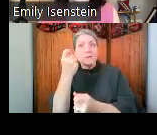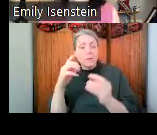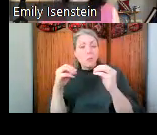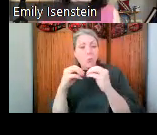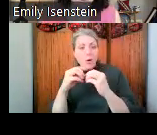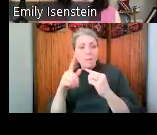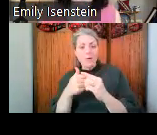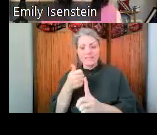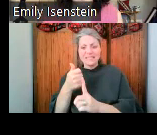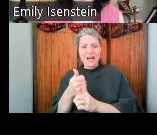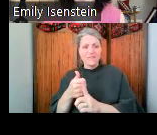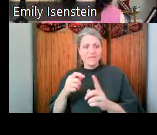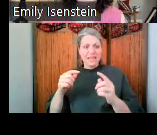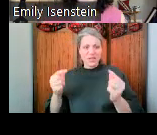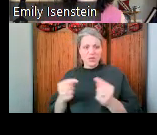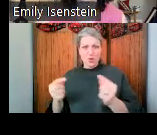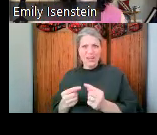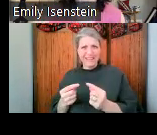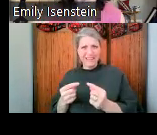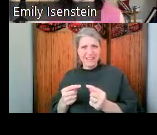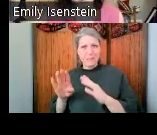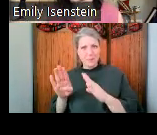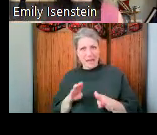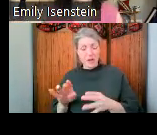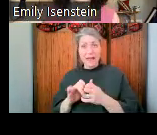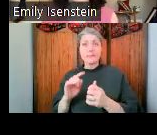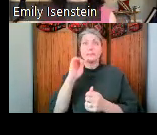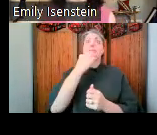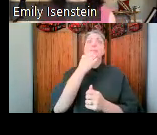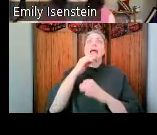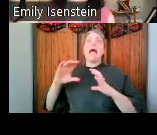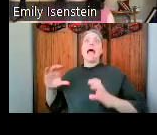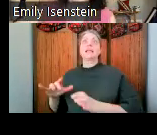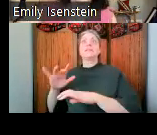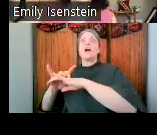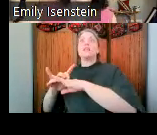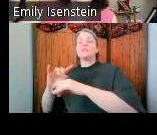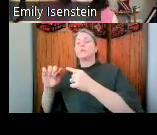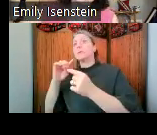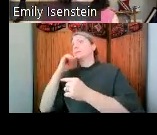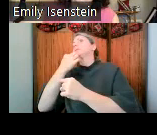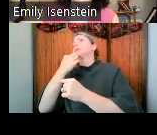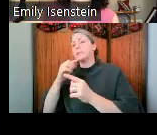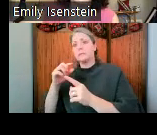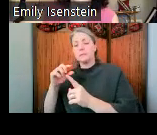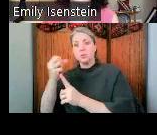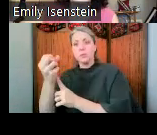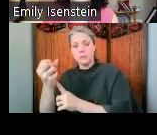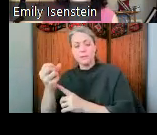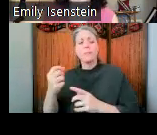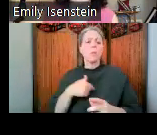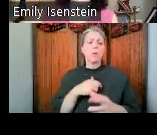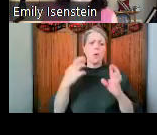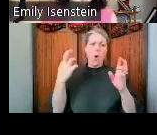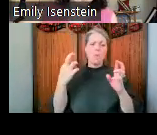about self-injurious behaviors, which is kind of the extreme of active touch. And hopefully this kind of research will help us develop ways